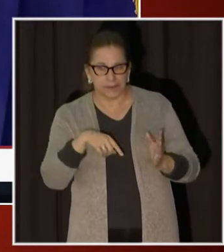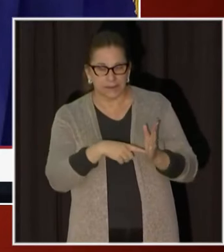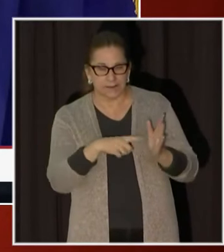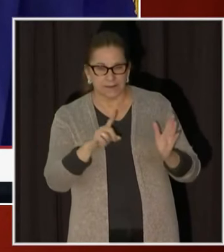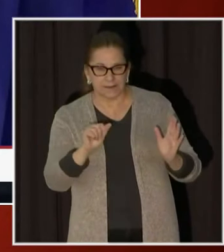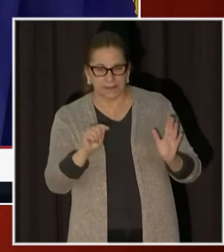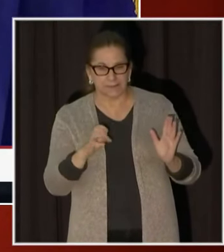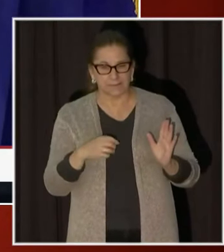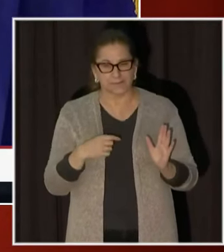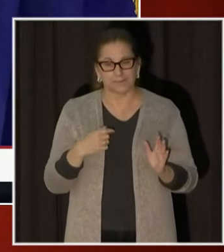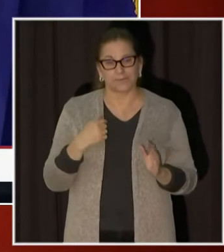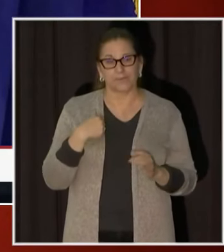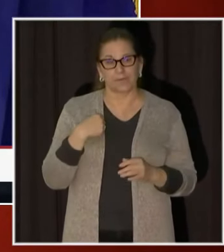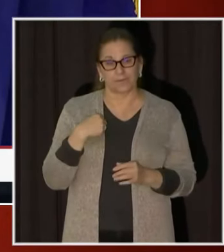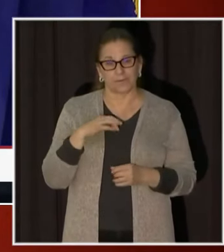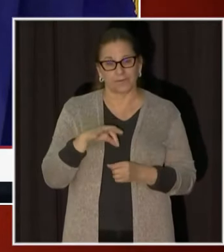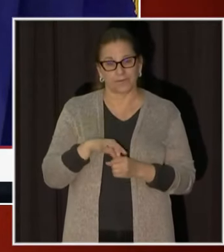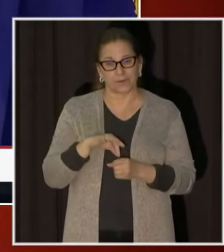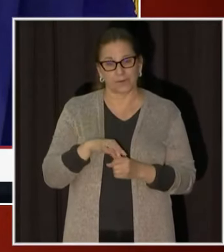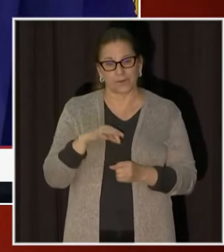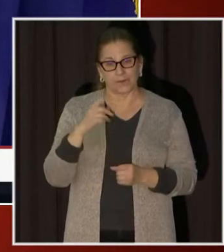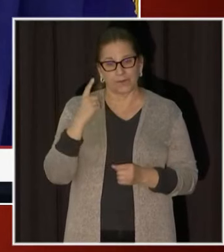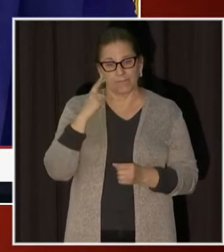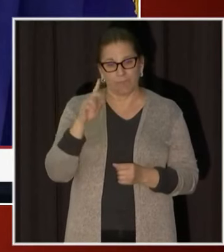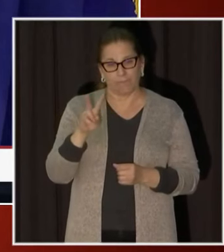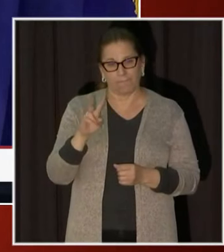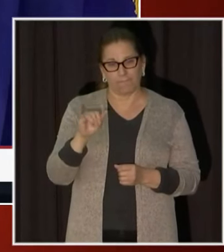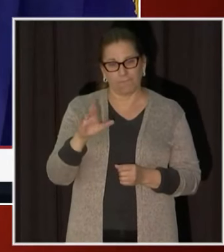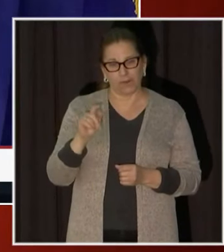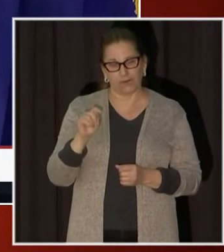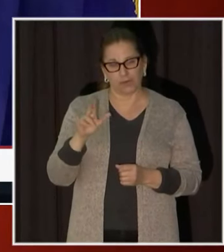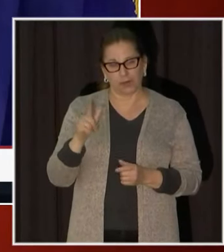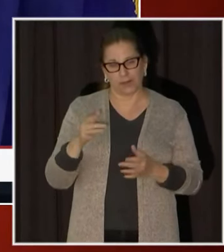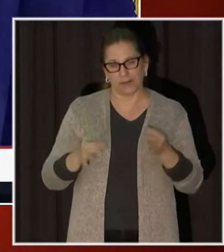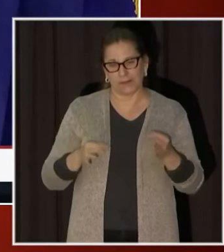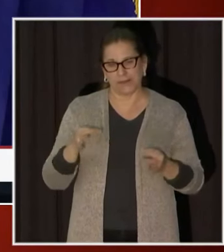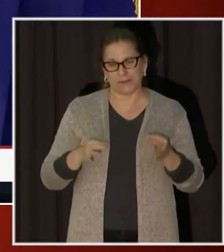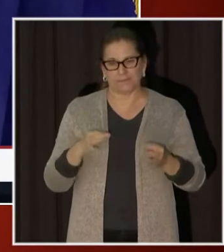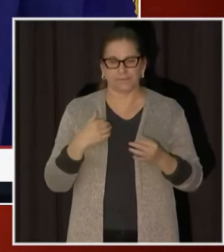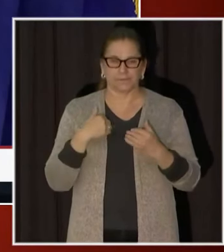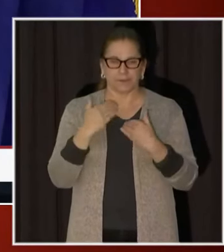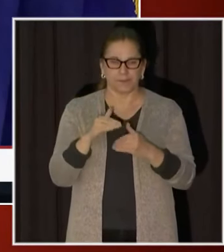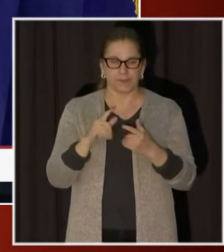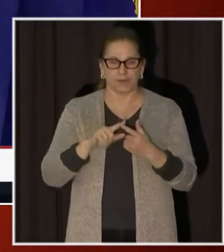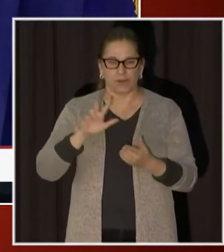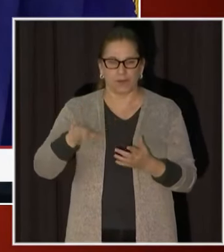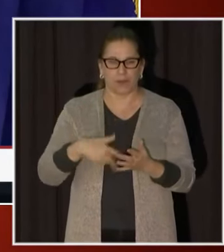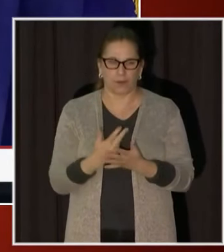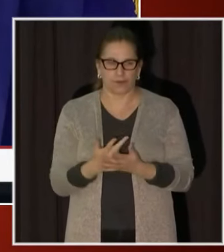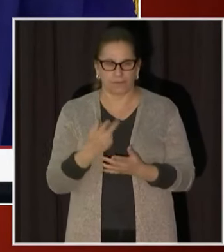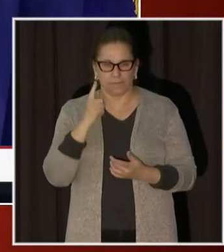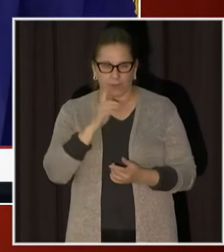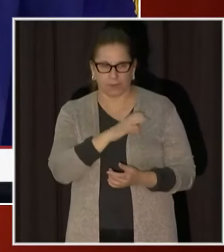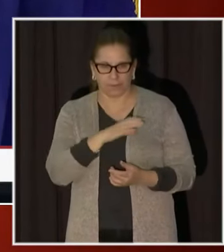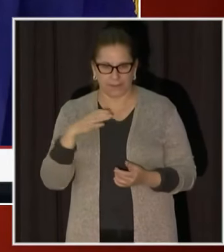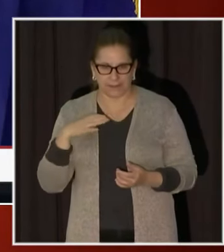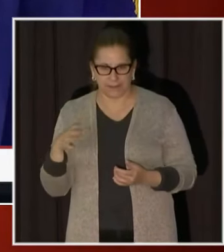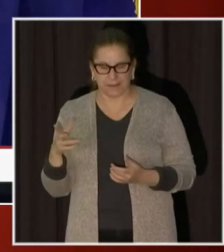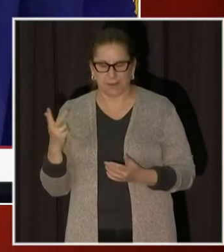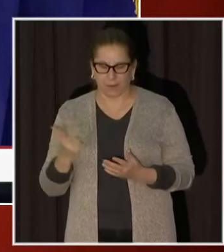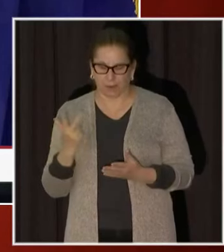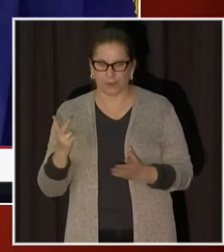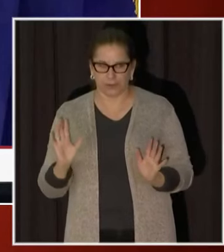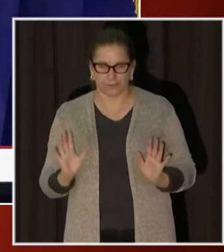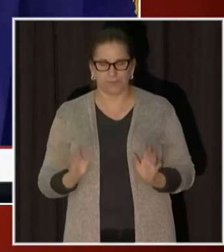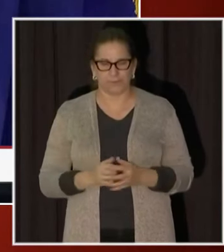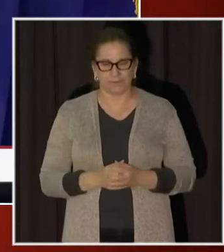hearings, we're limiting council committee hearings to 3 hours, although some committees are combining the 3 hours, so it'll be a 6-hour